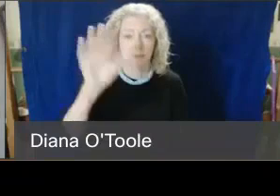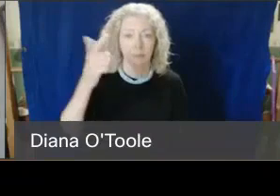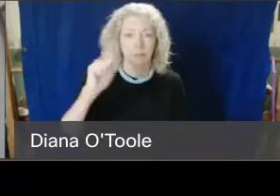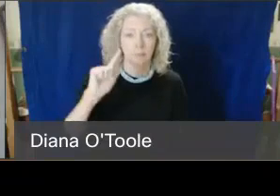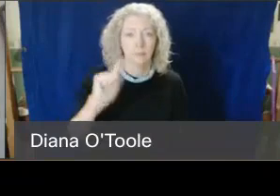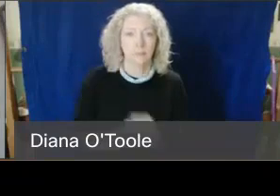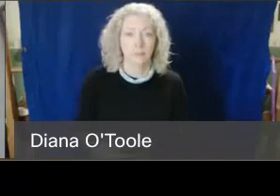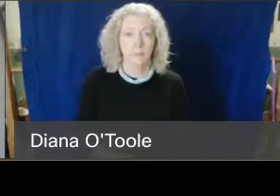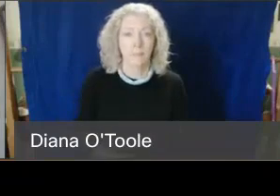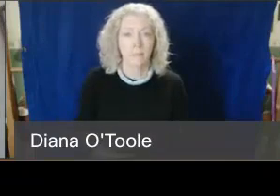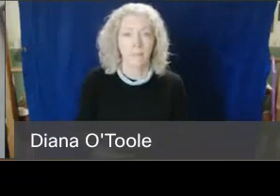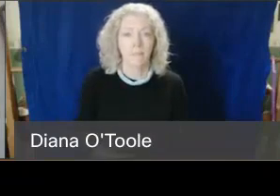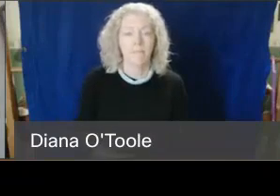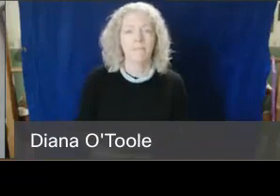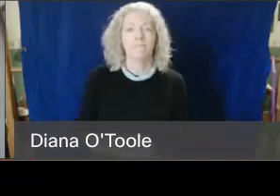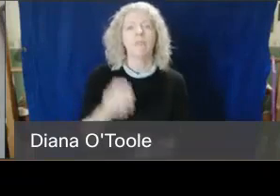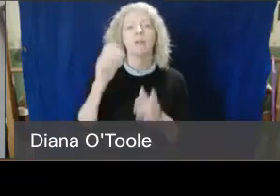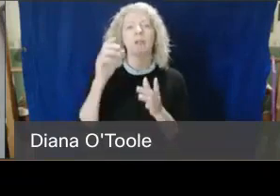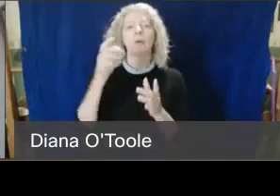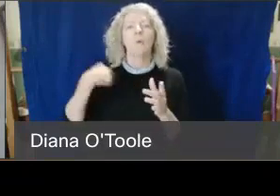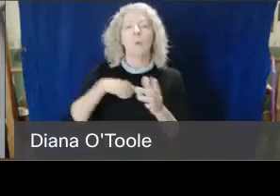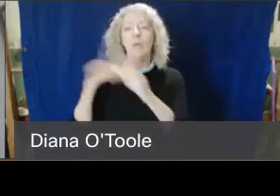So we surveyed students and we asked them how we did.